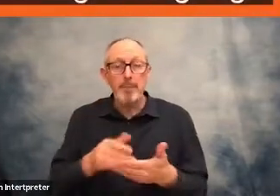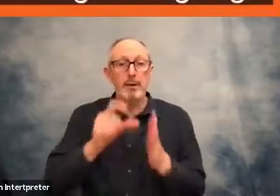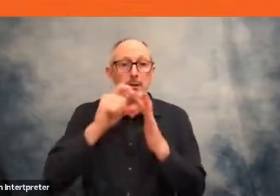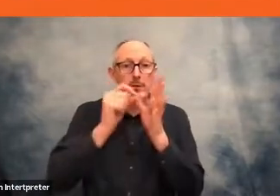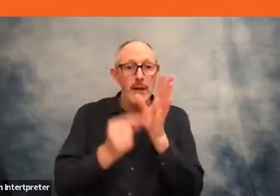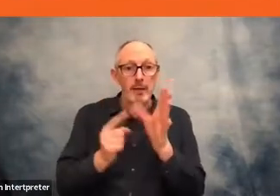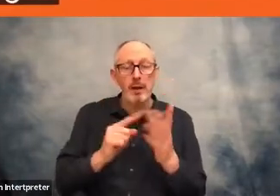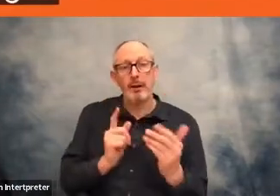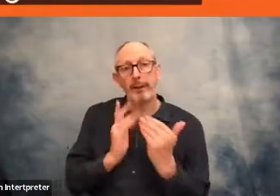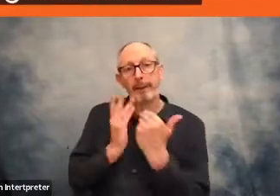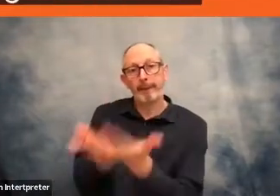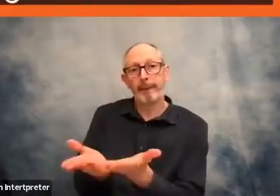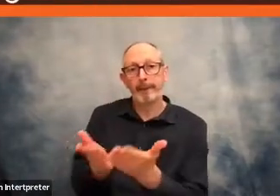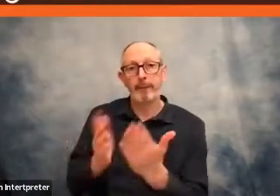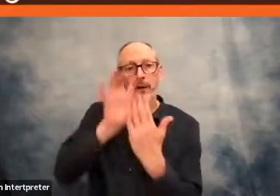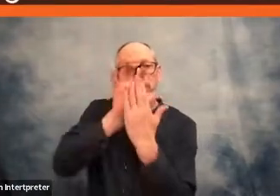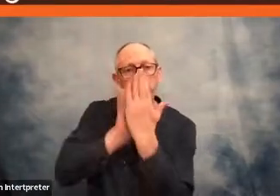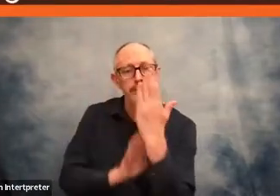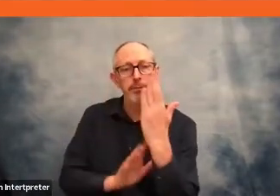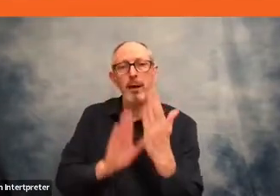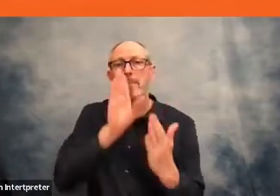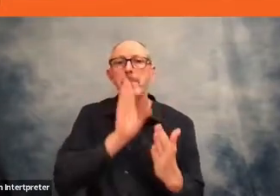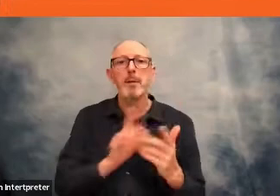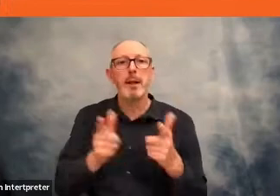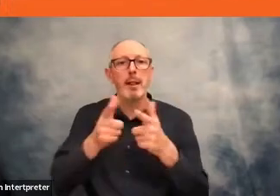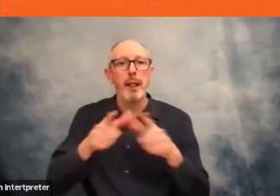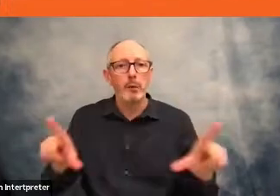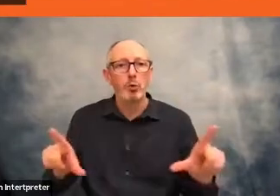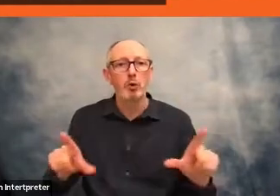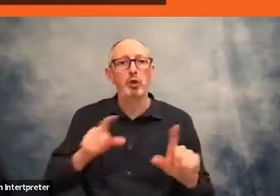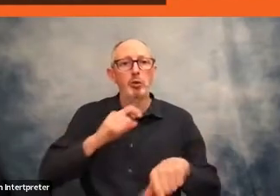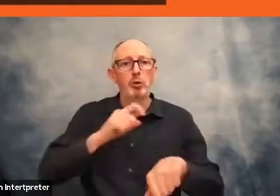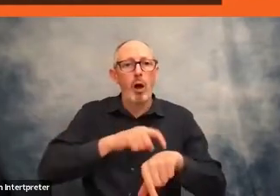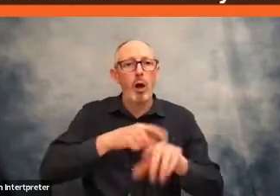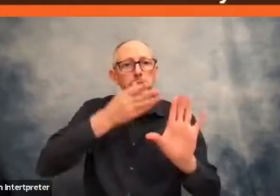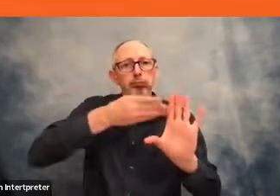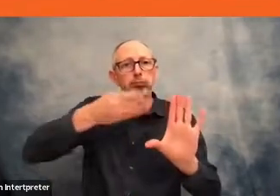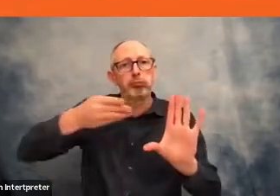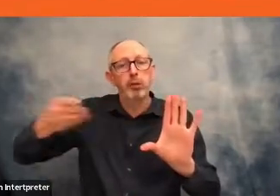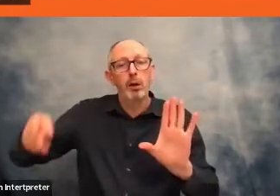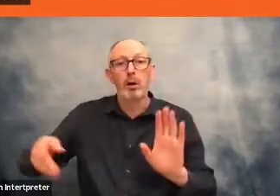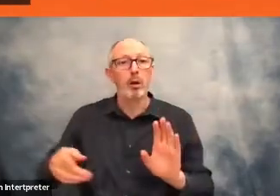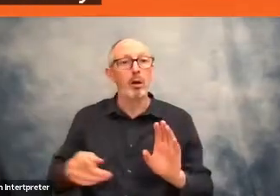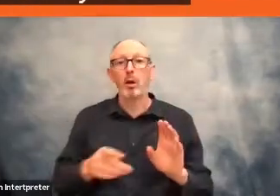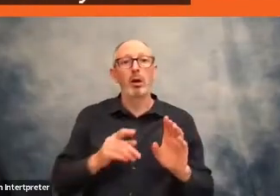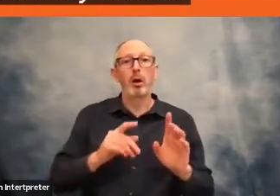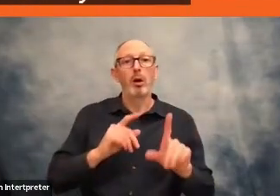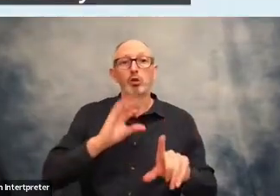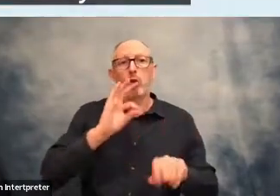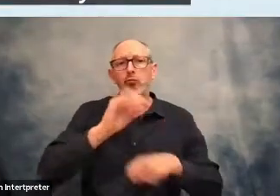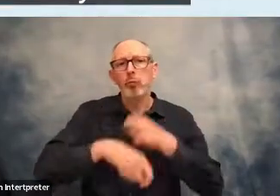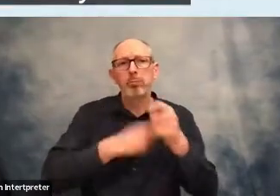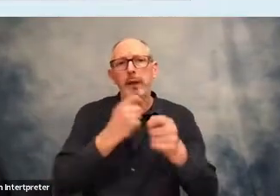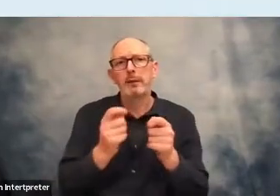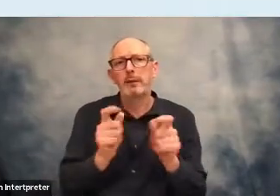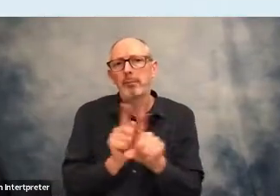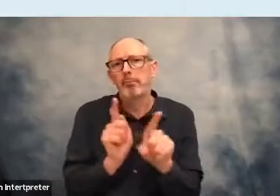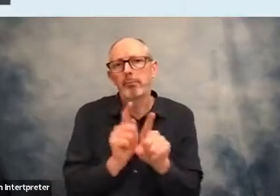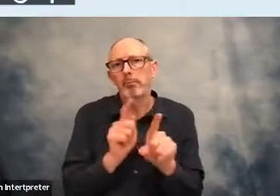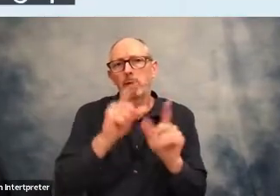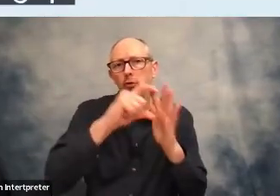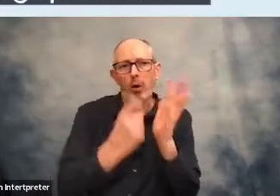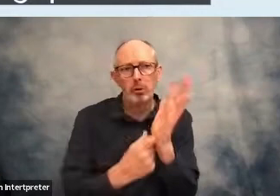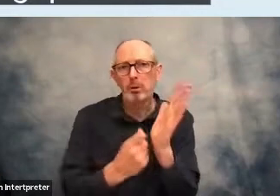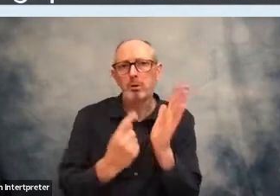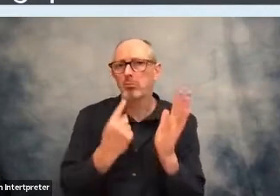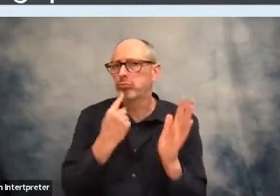sight language movement insights tracked over time. We don't replace clinicians, we just give them the data they need. Help us close